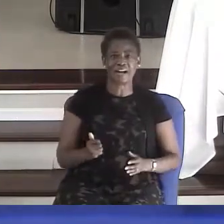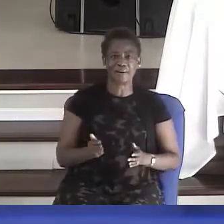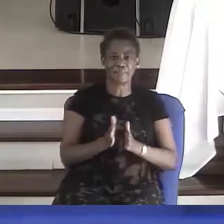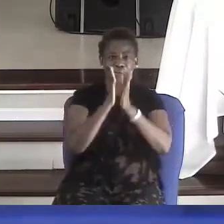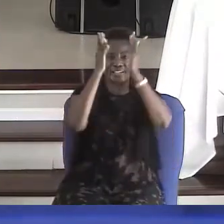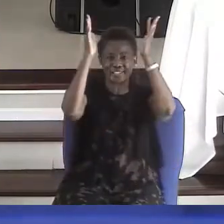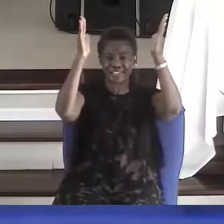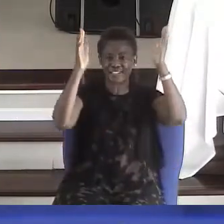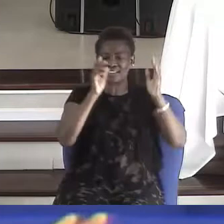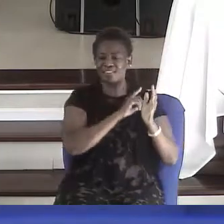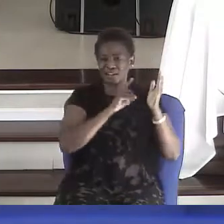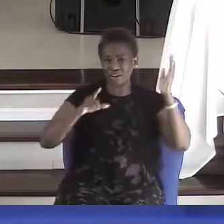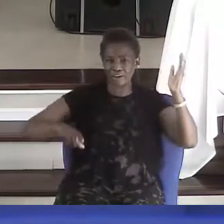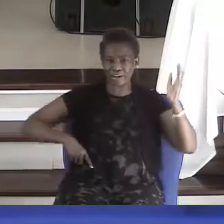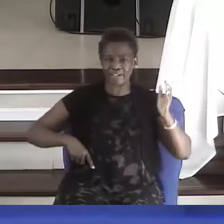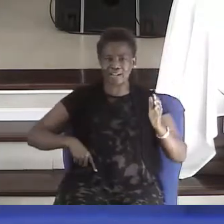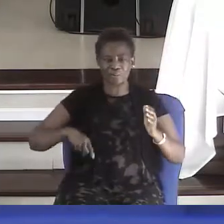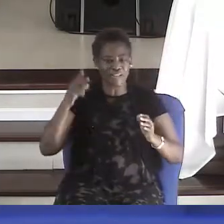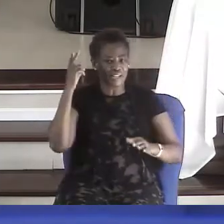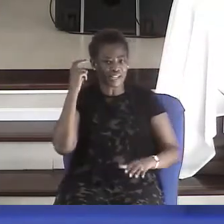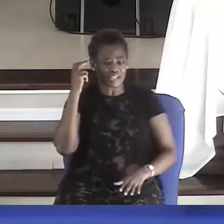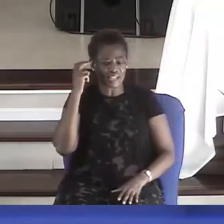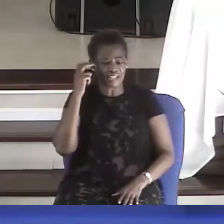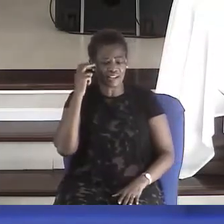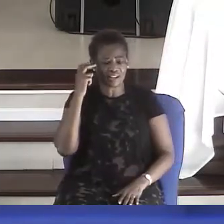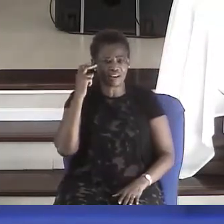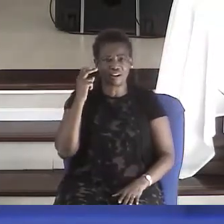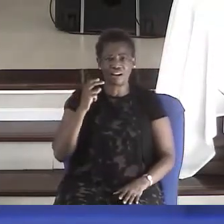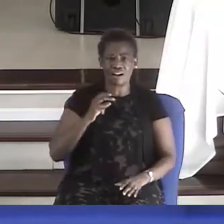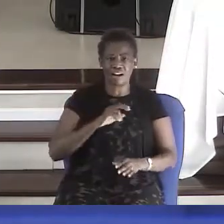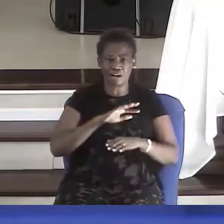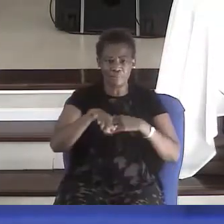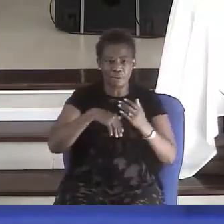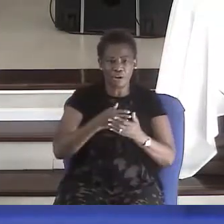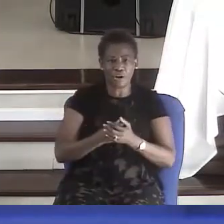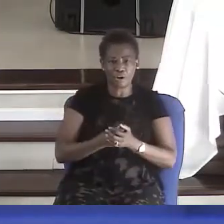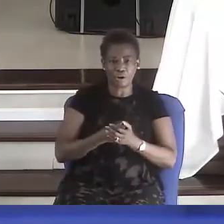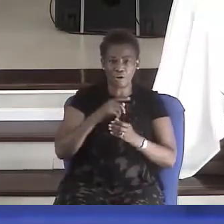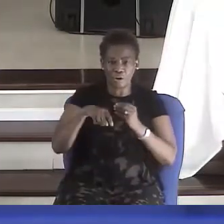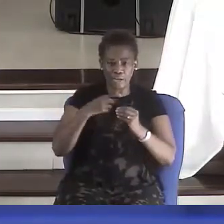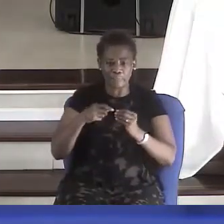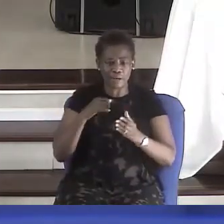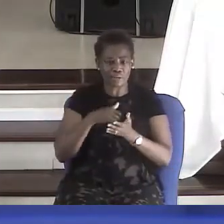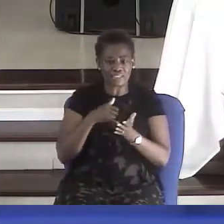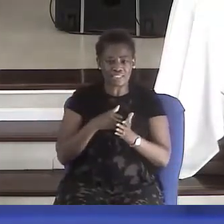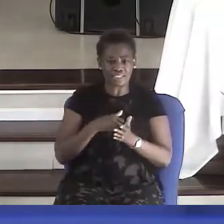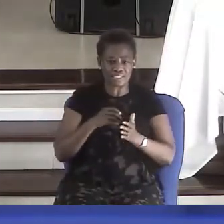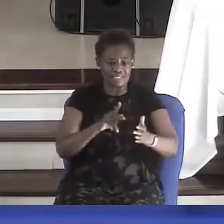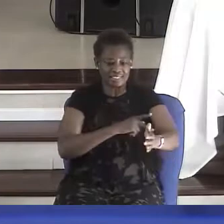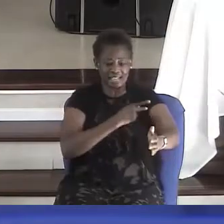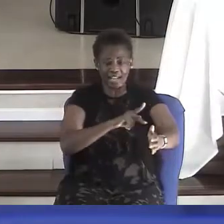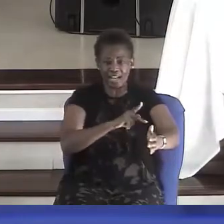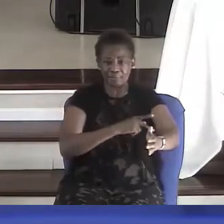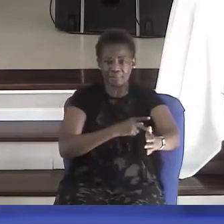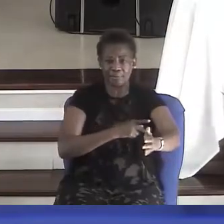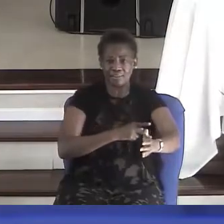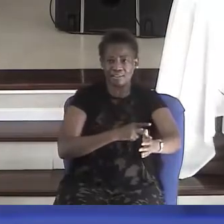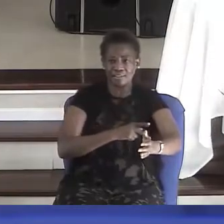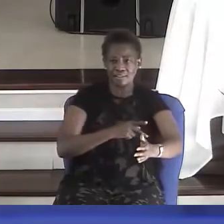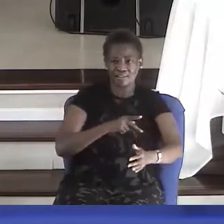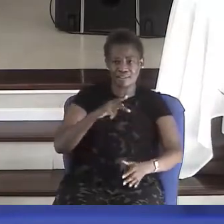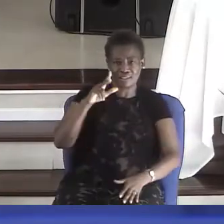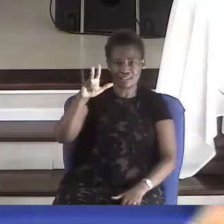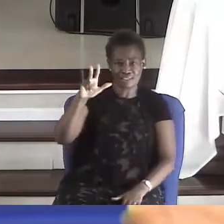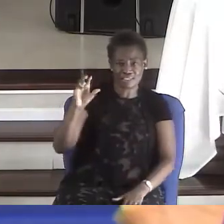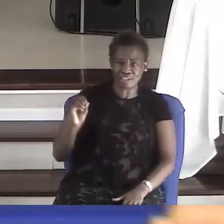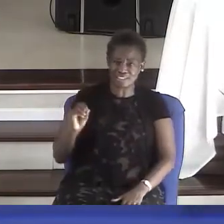we heard all about that in the psalm last week, psalm number 30. At one point in that psalm, if you had looked at it carefully, the psalmist